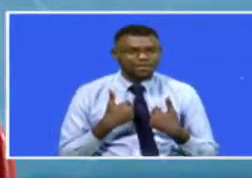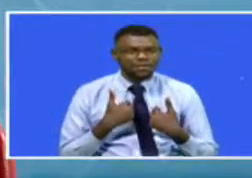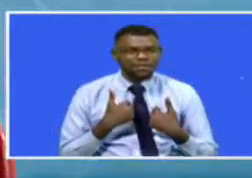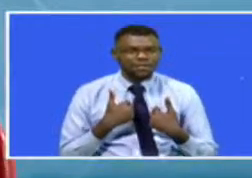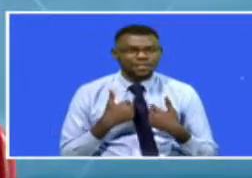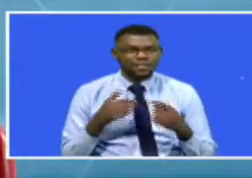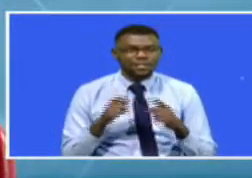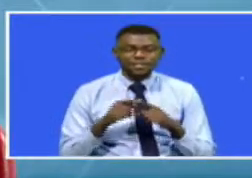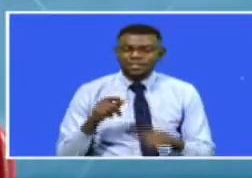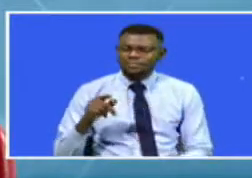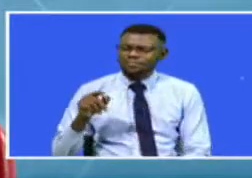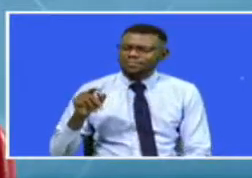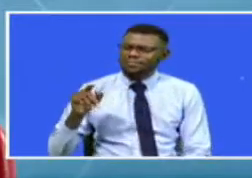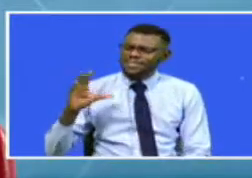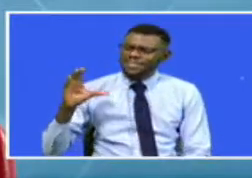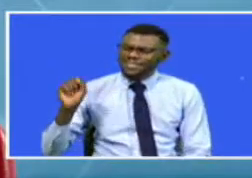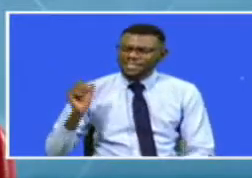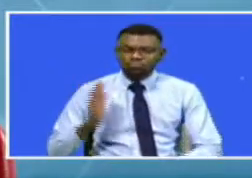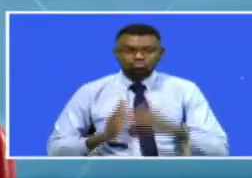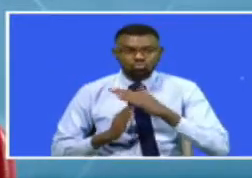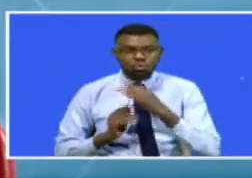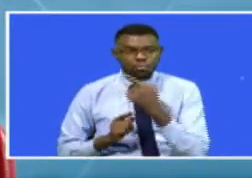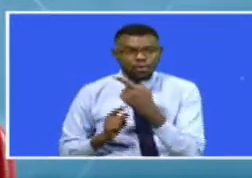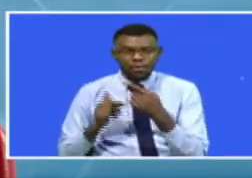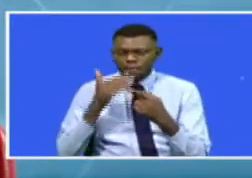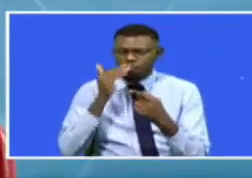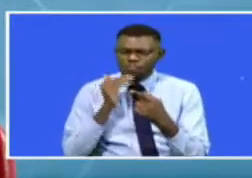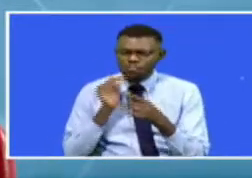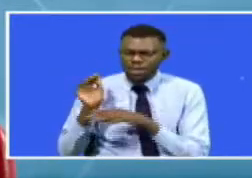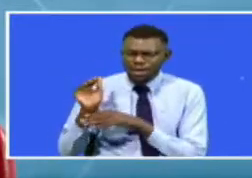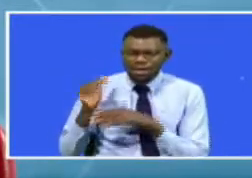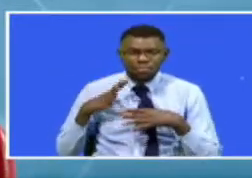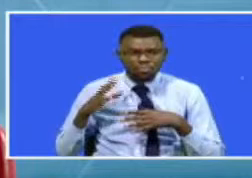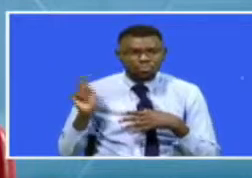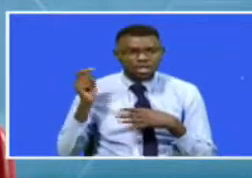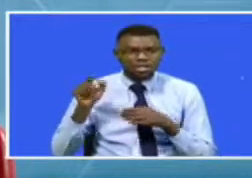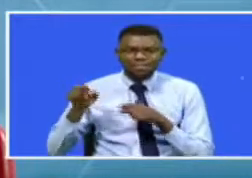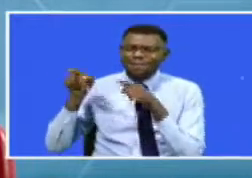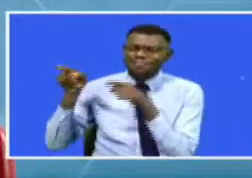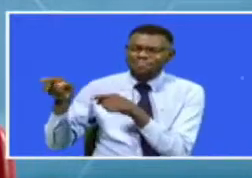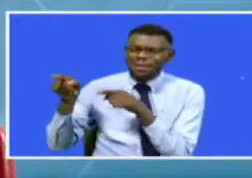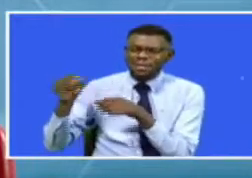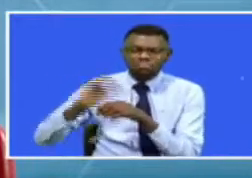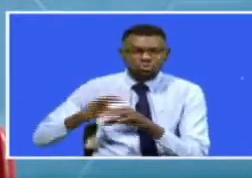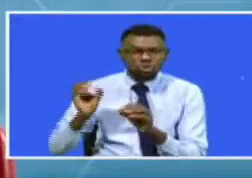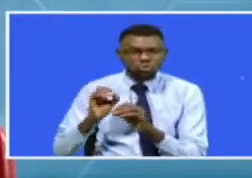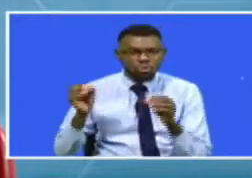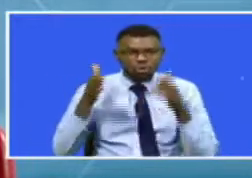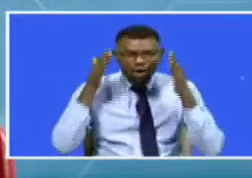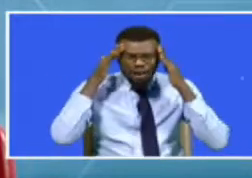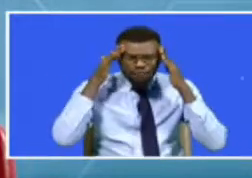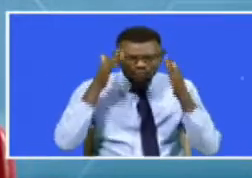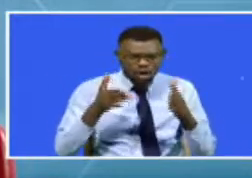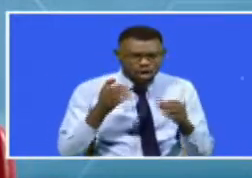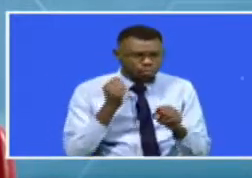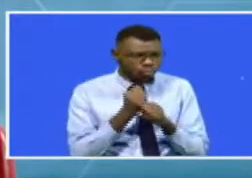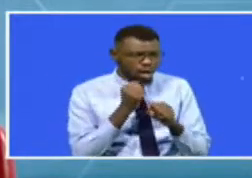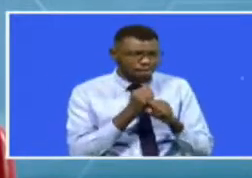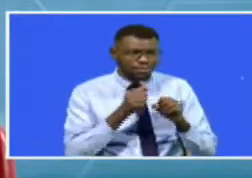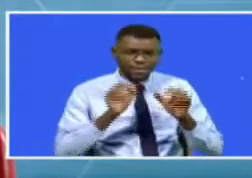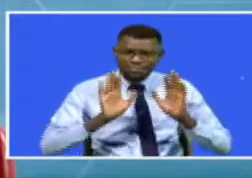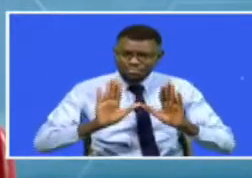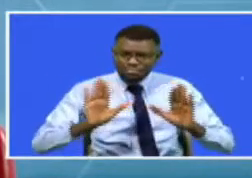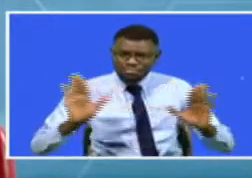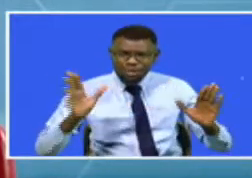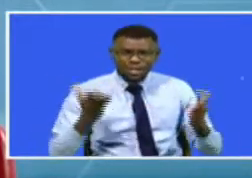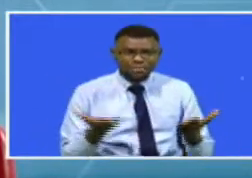Our Prime Cabinet Secretary Musalia Mudavadi is asking Kenyans to stop the blame games and focus on playing their part to make Kenya